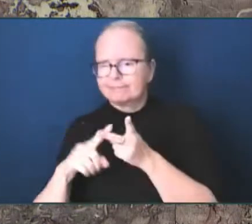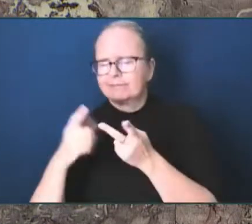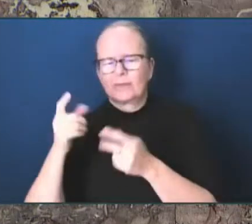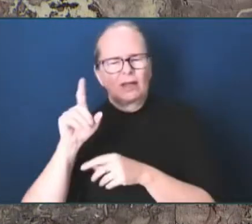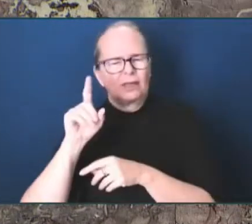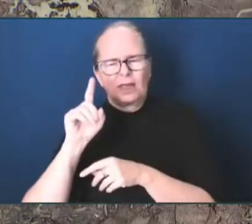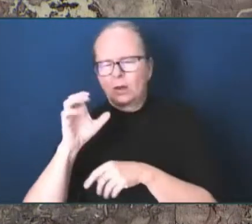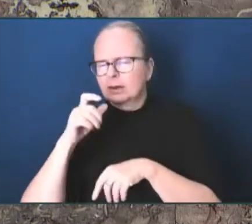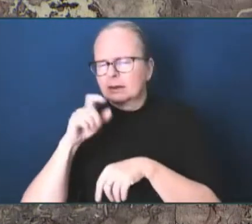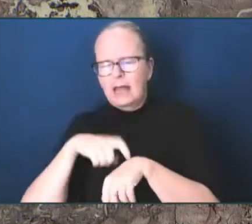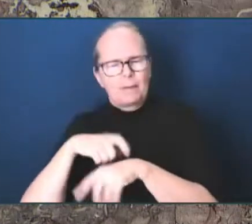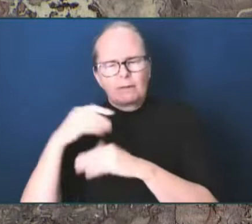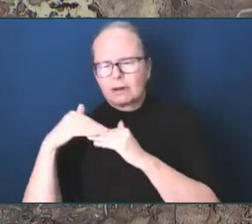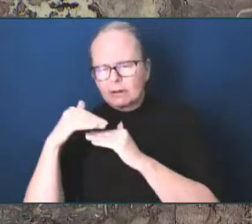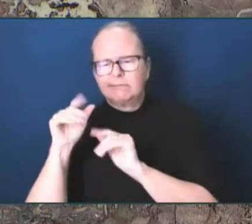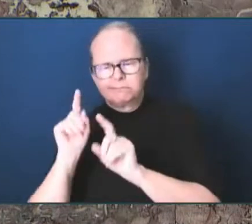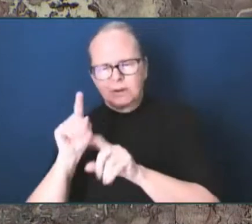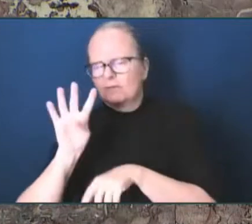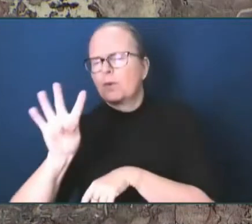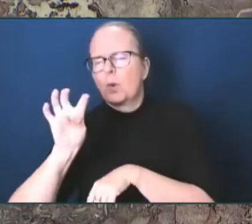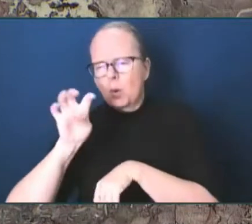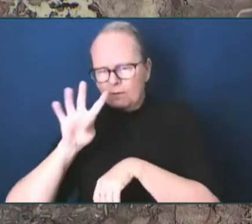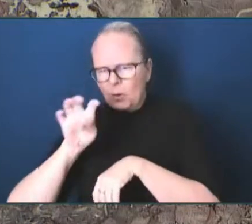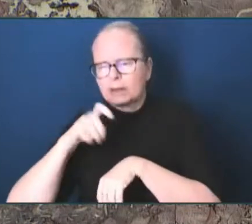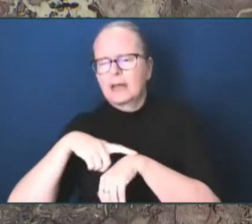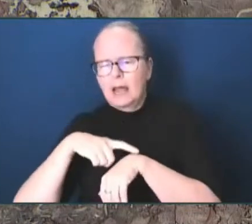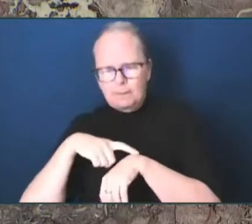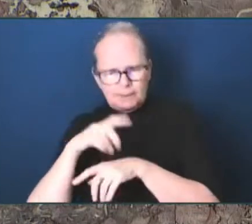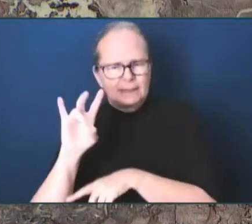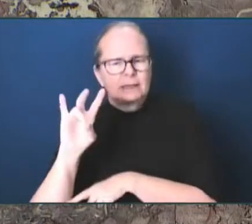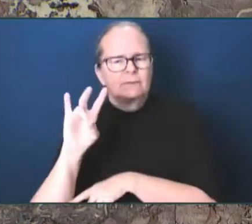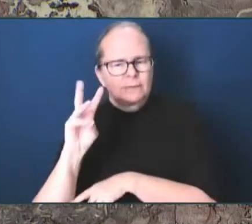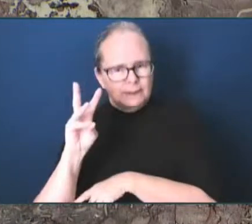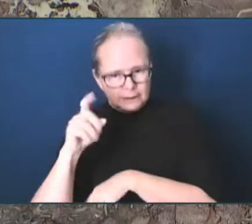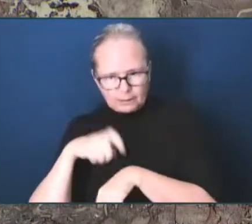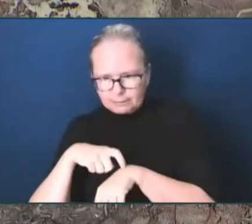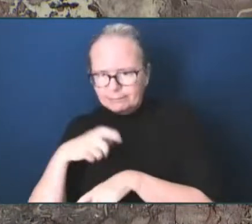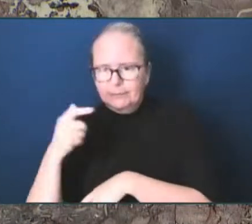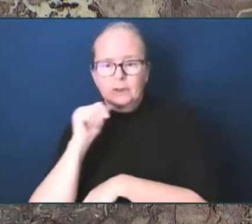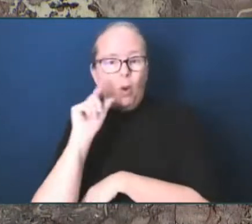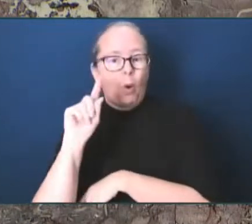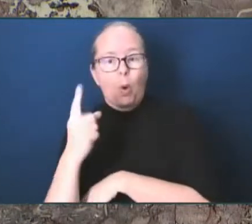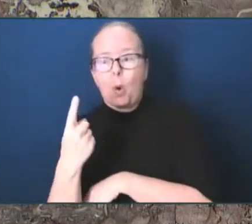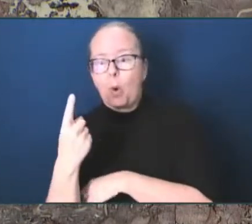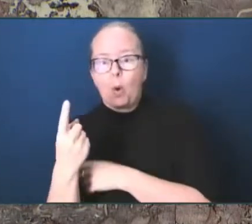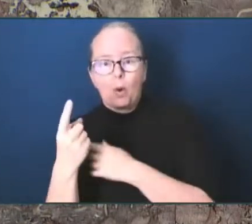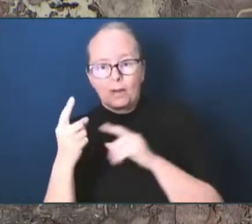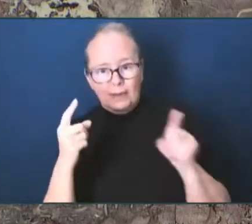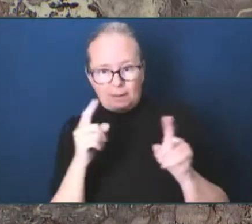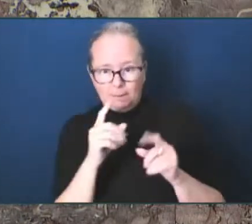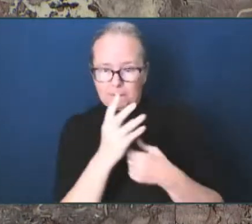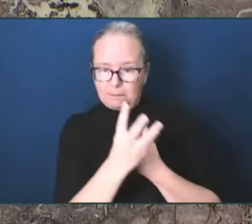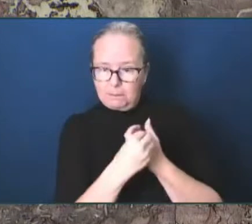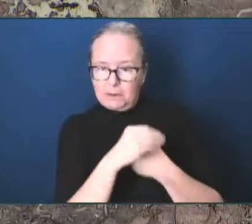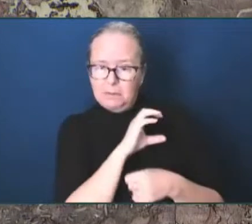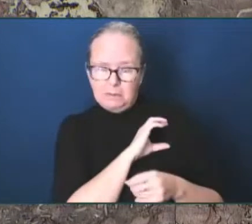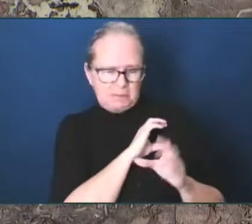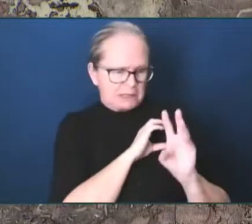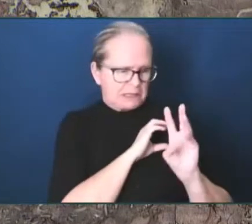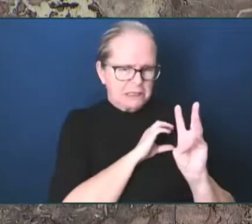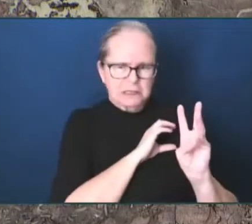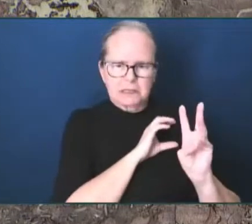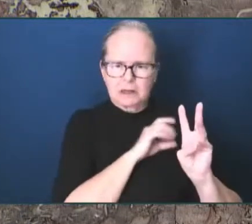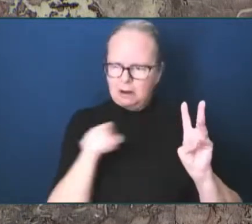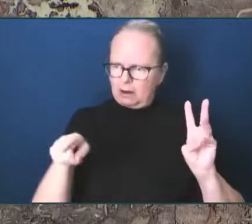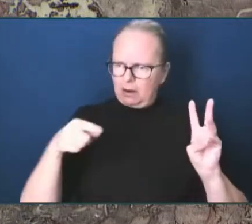call police in. I'm talking to police officers and municipal leaders in many communities, and they say this, in addition to the other supports